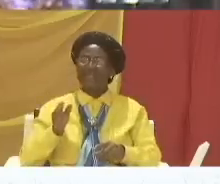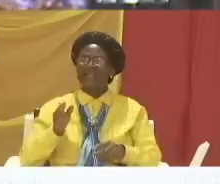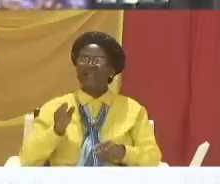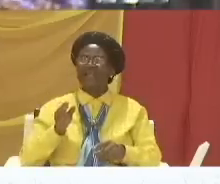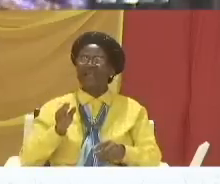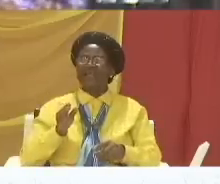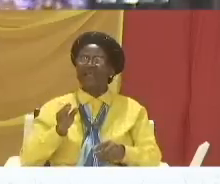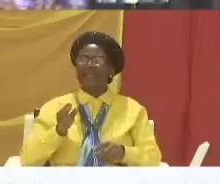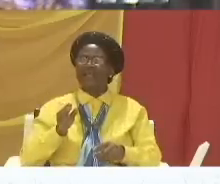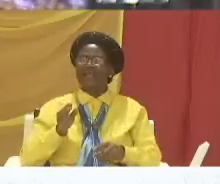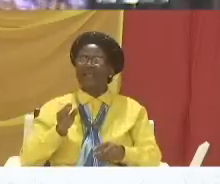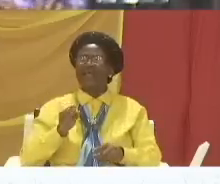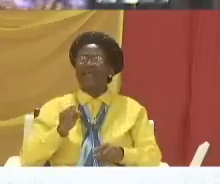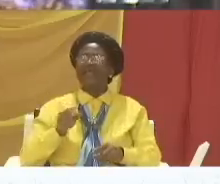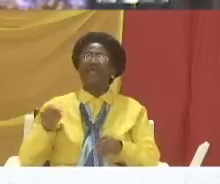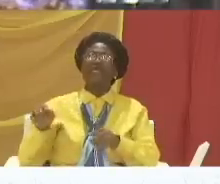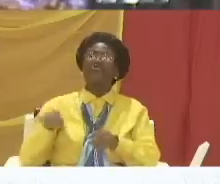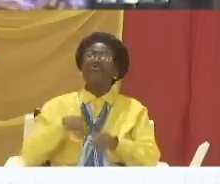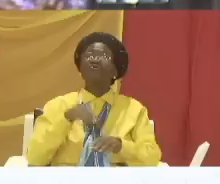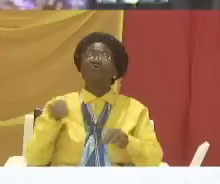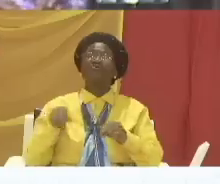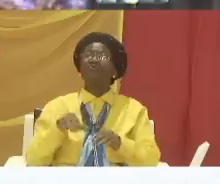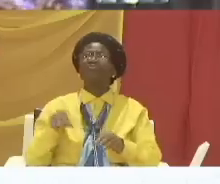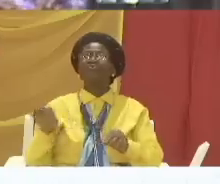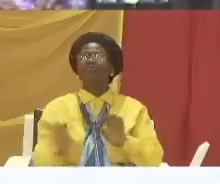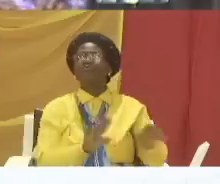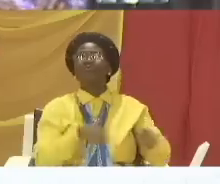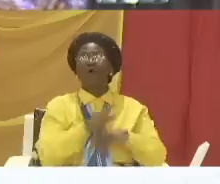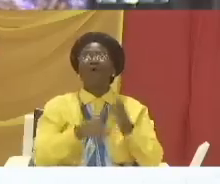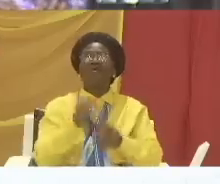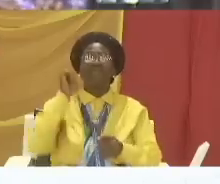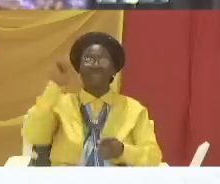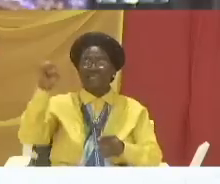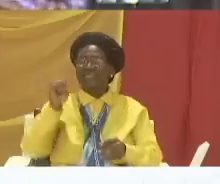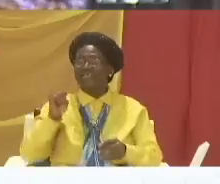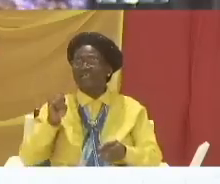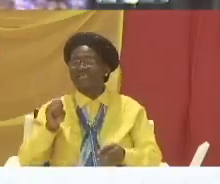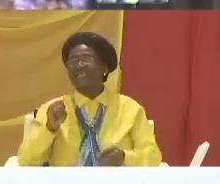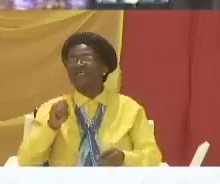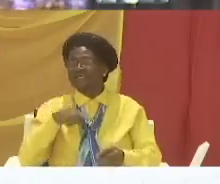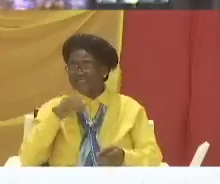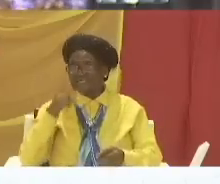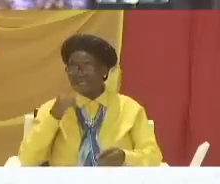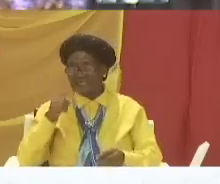and keep all his statutes. He's spelling out the terms.